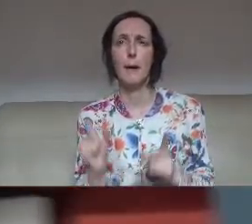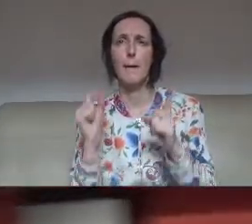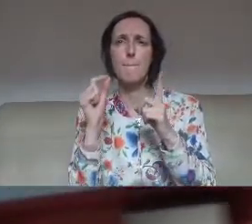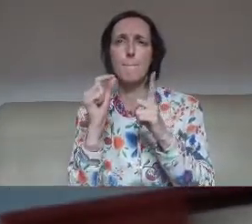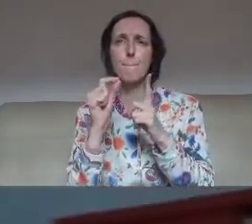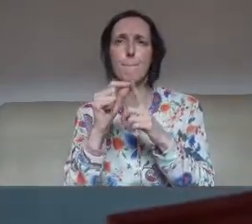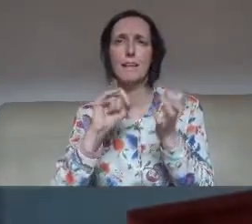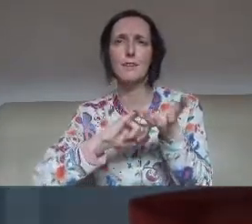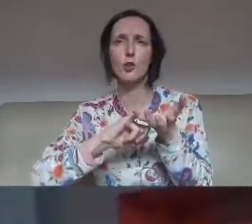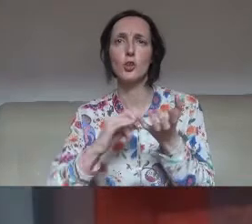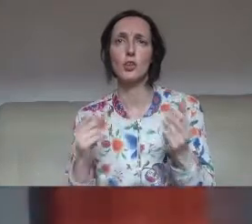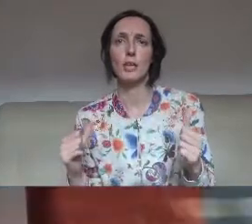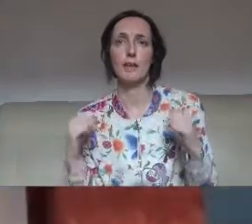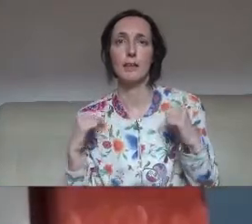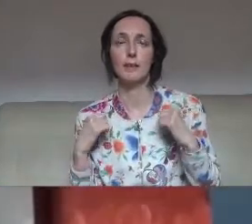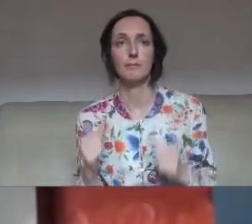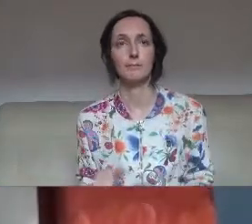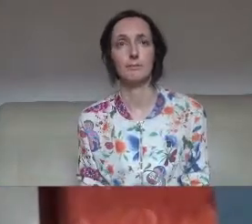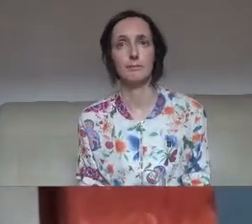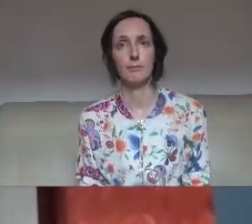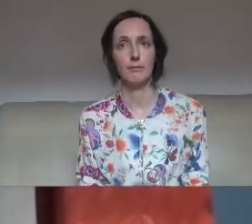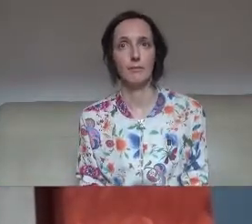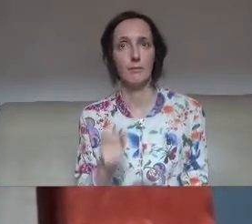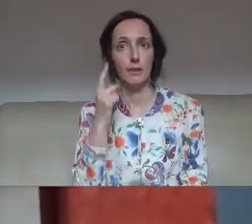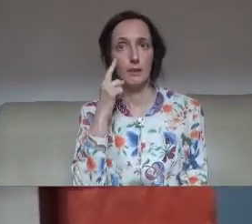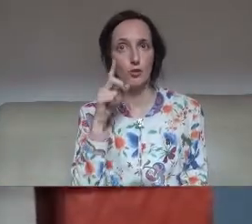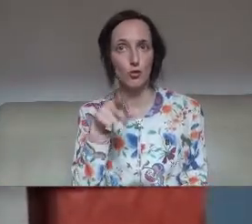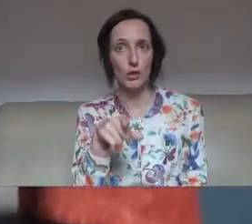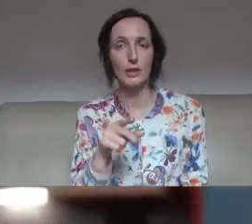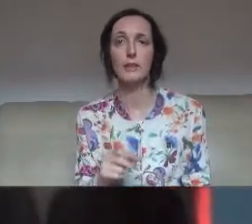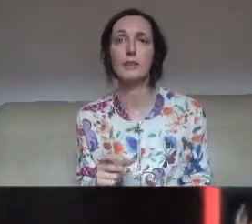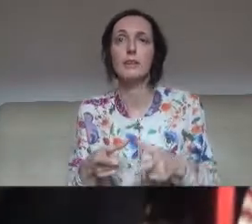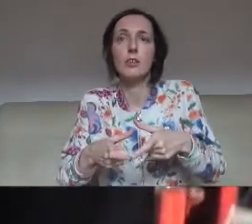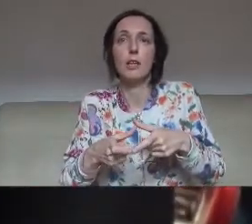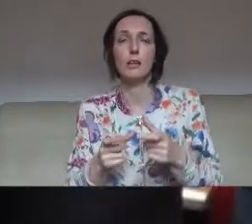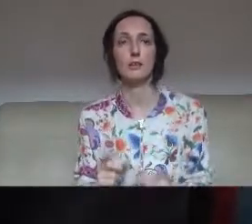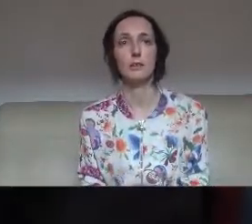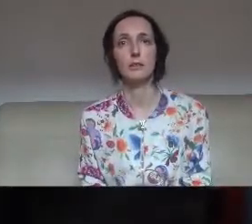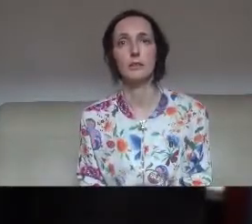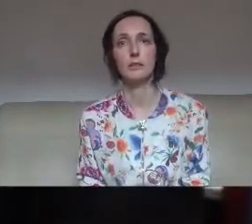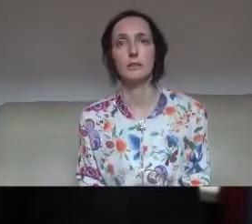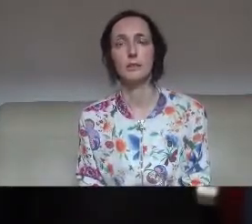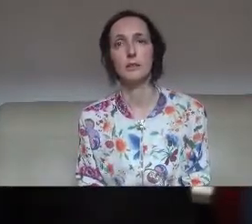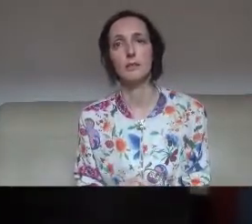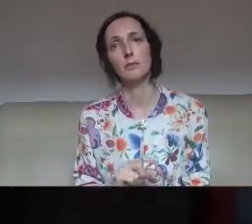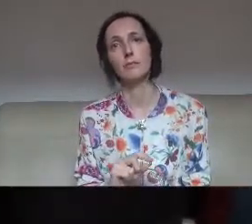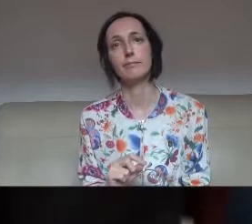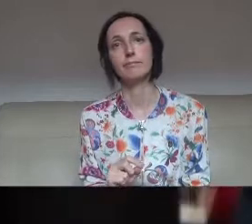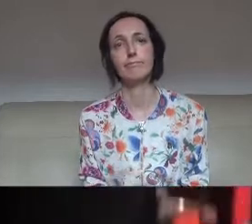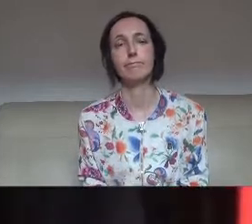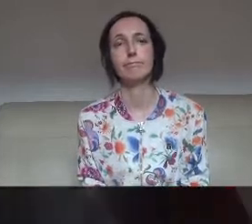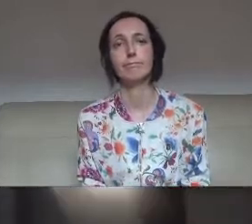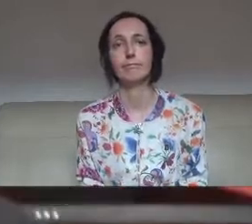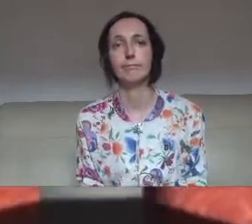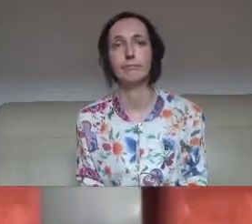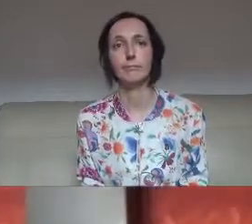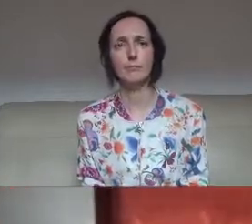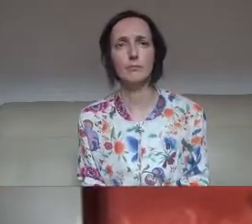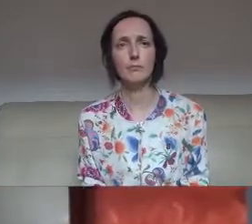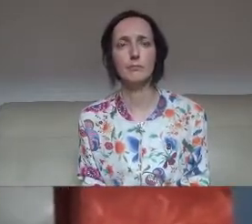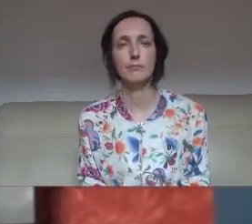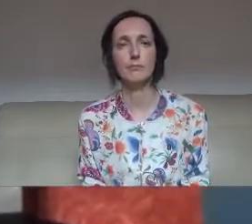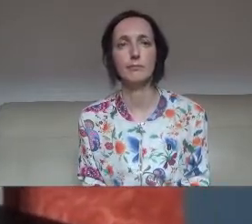and we are going to prepare. Okay, our pesto is ready. It's basically something like that. We